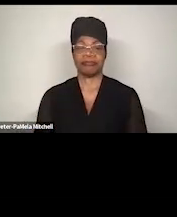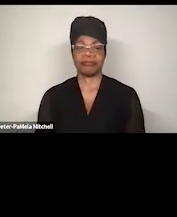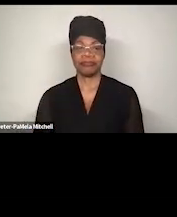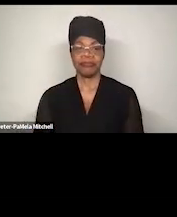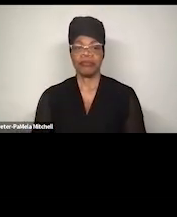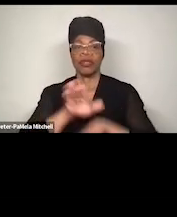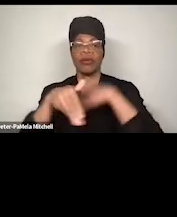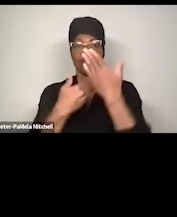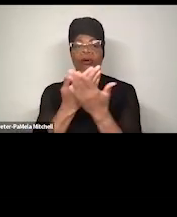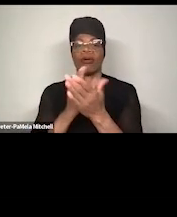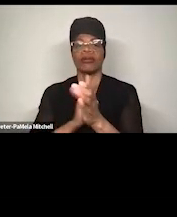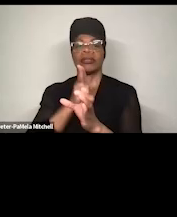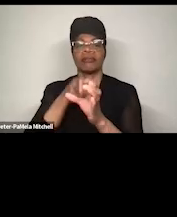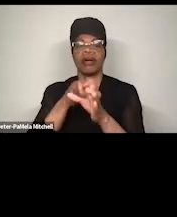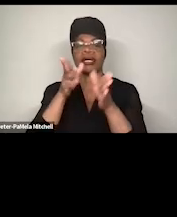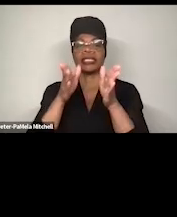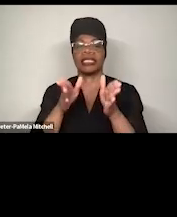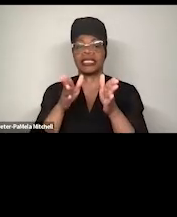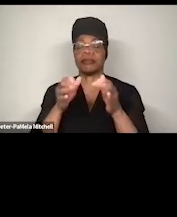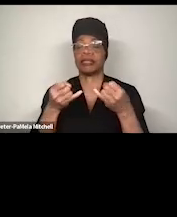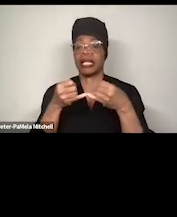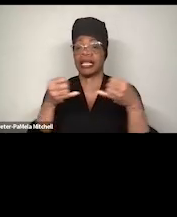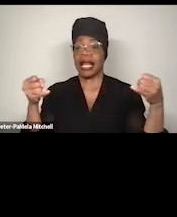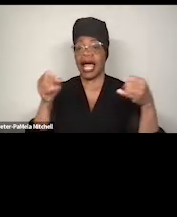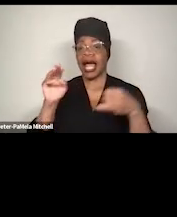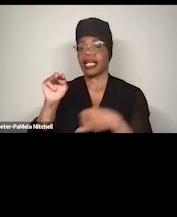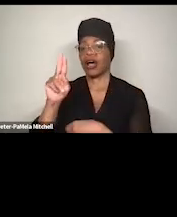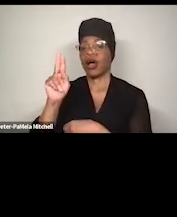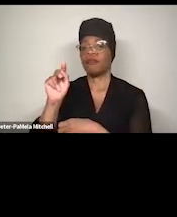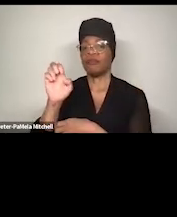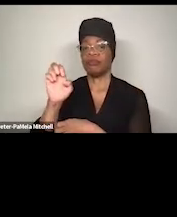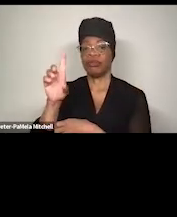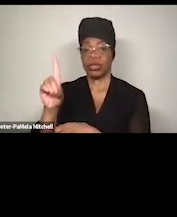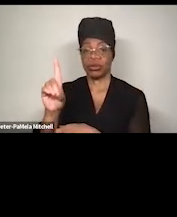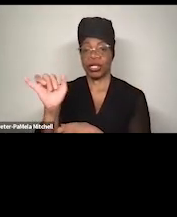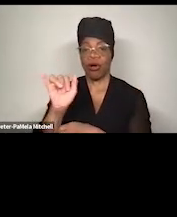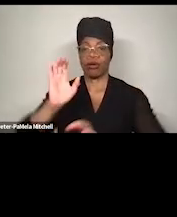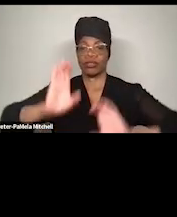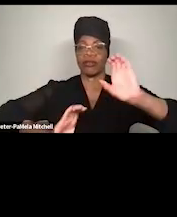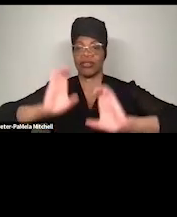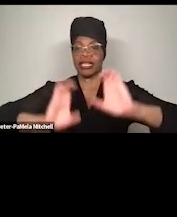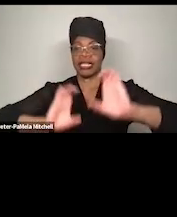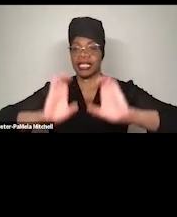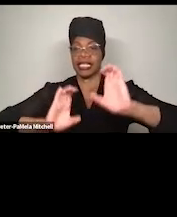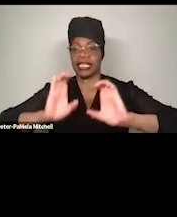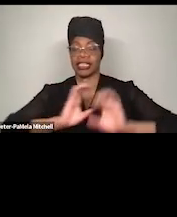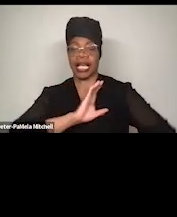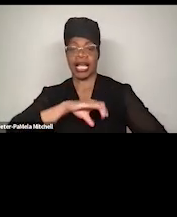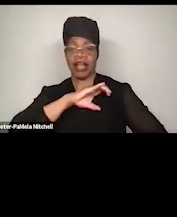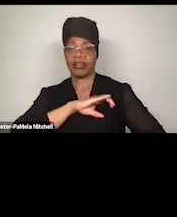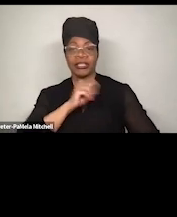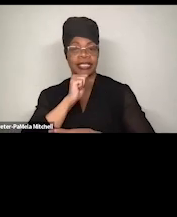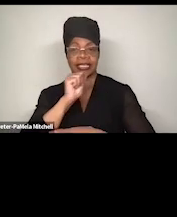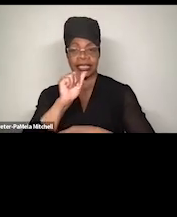All participant lines will be muted today, and the chat feature is disabled. As you'll see, we're going to be joined by a pretty large